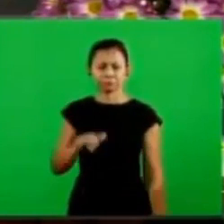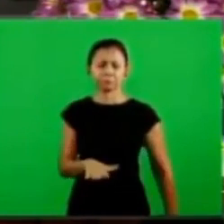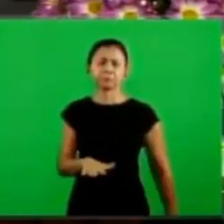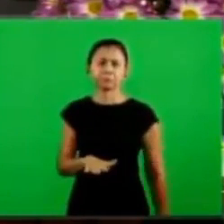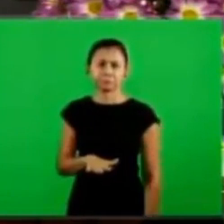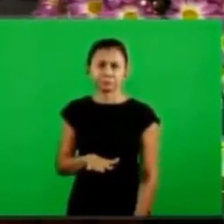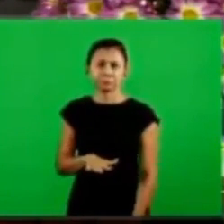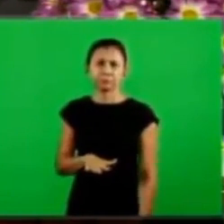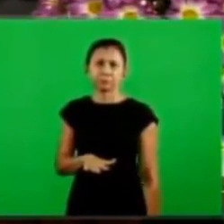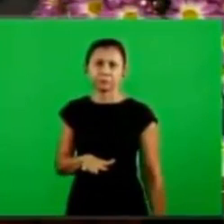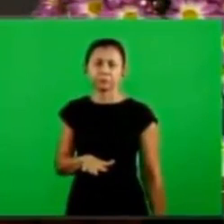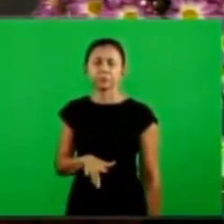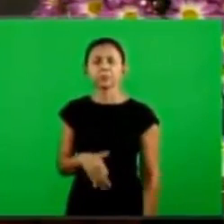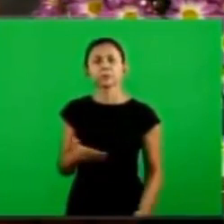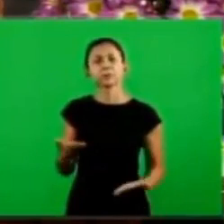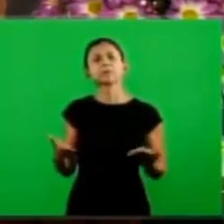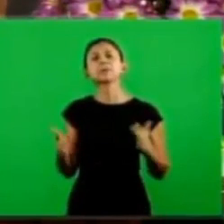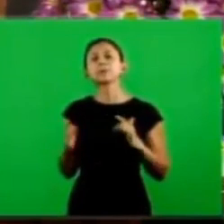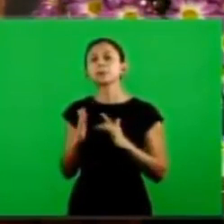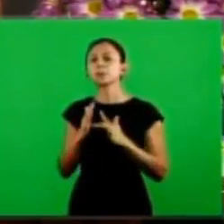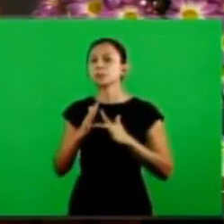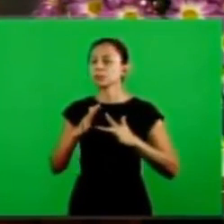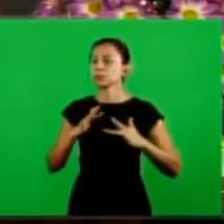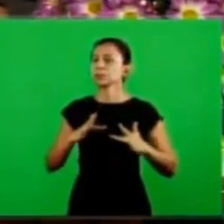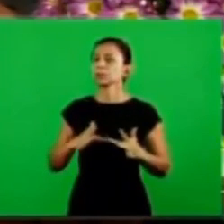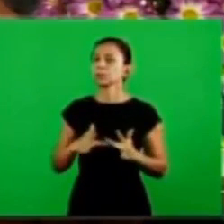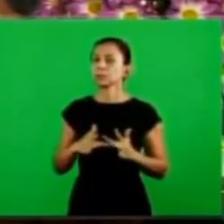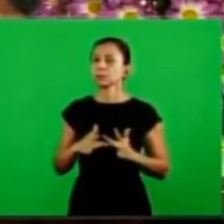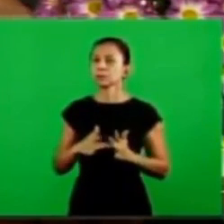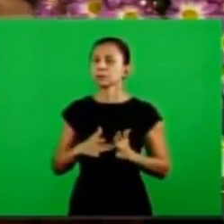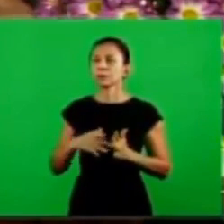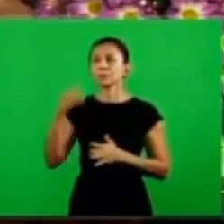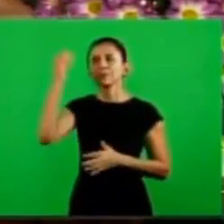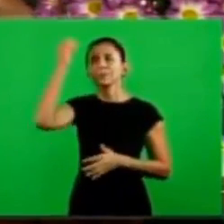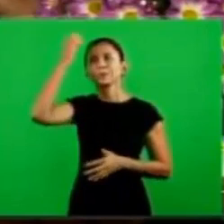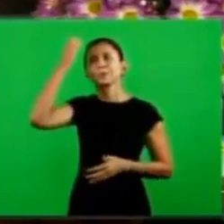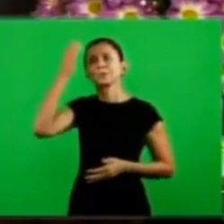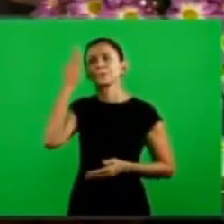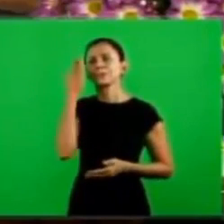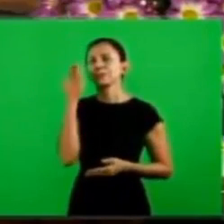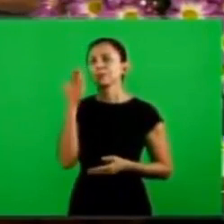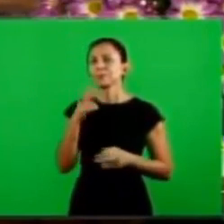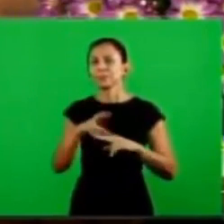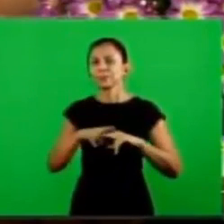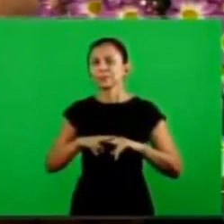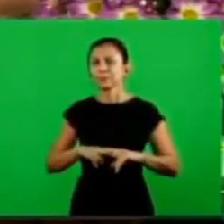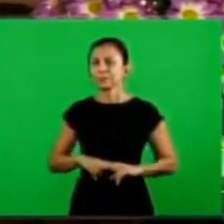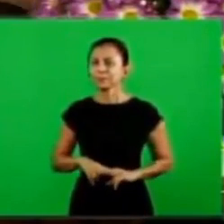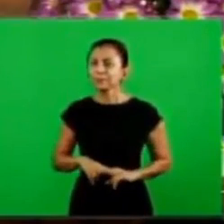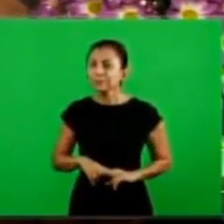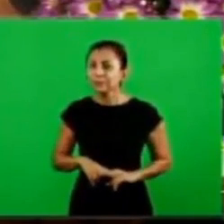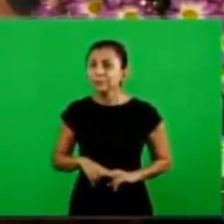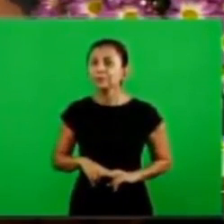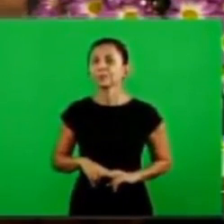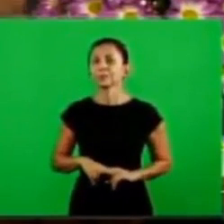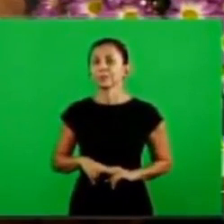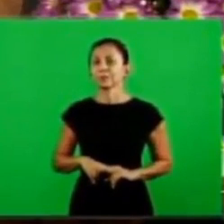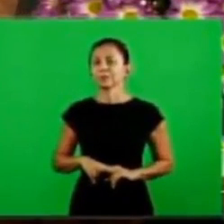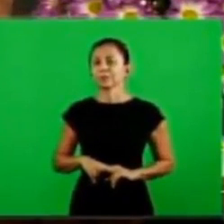faith has no importance. So Jesus revealed himself, and the way